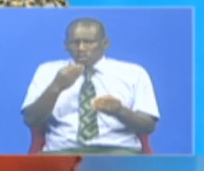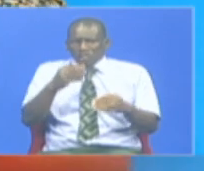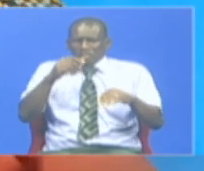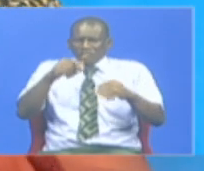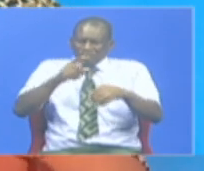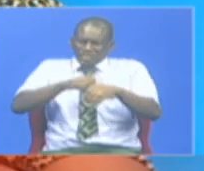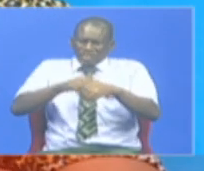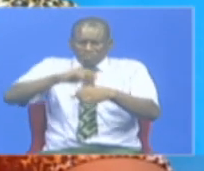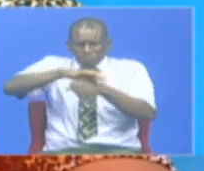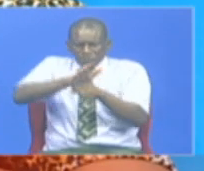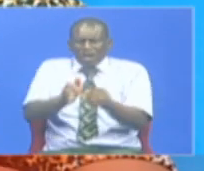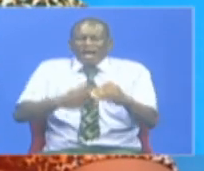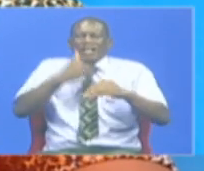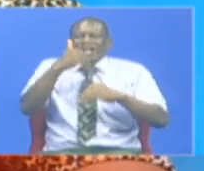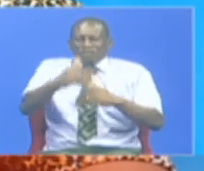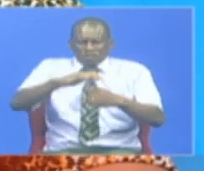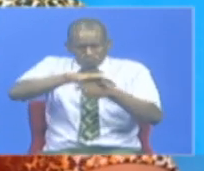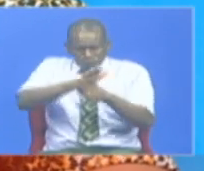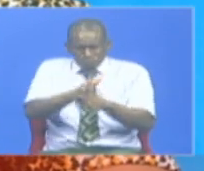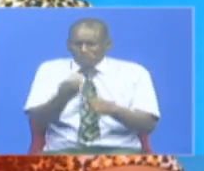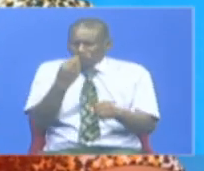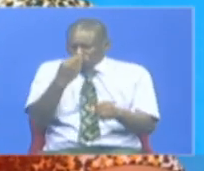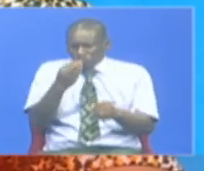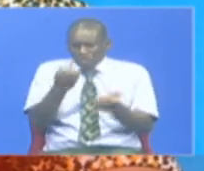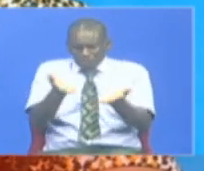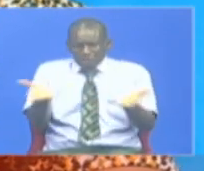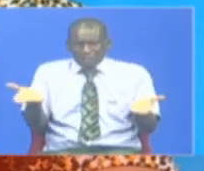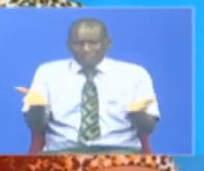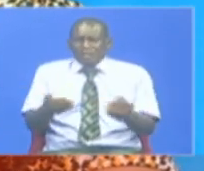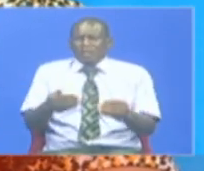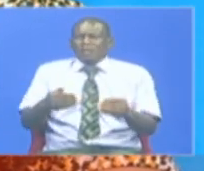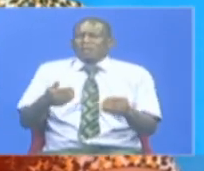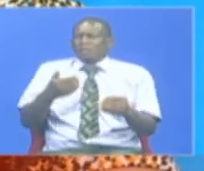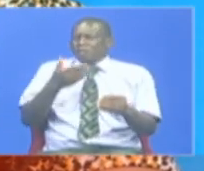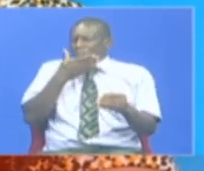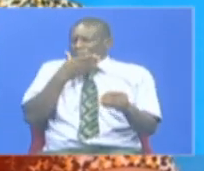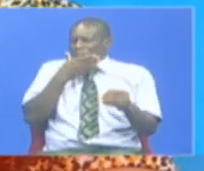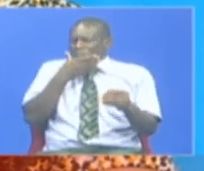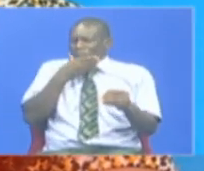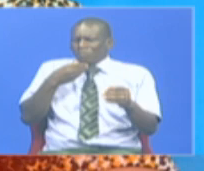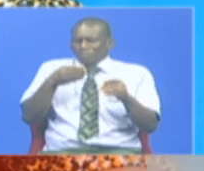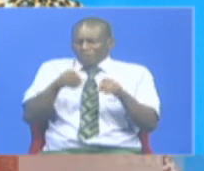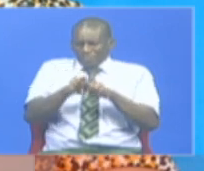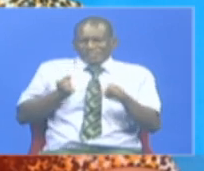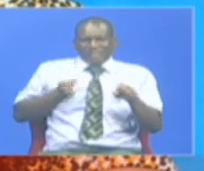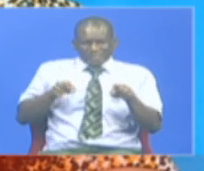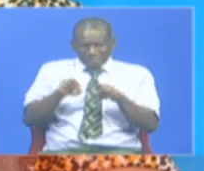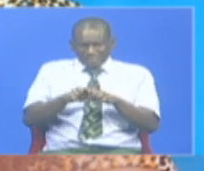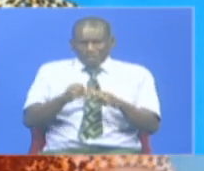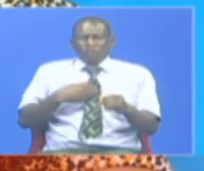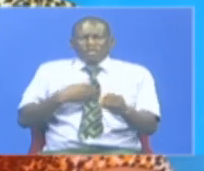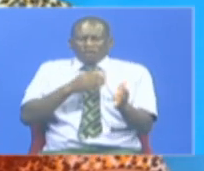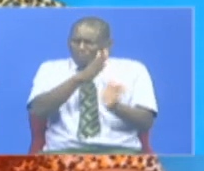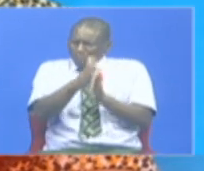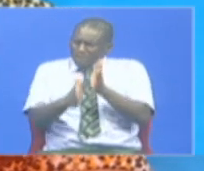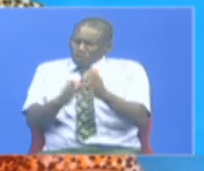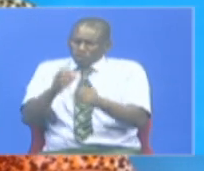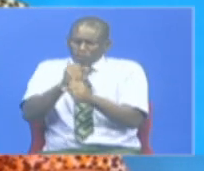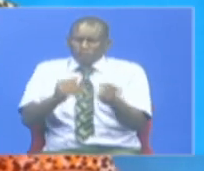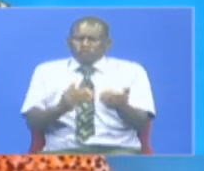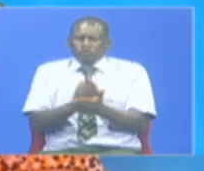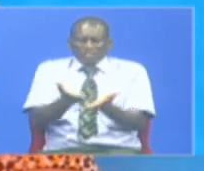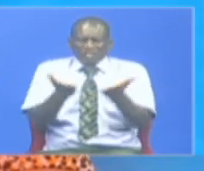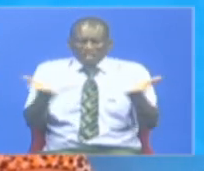and afterwards. Ladies and gentlemen, we have put adequate measures to ensure the availability